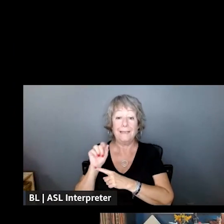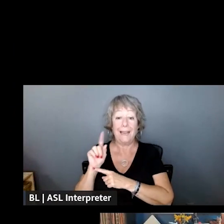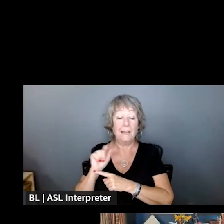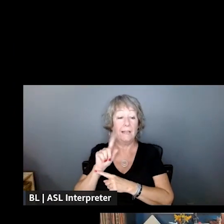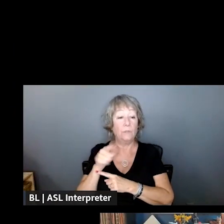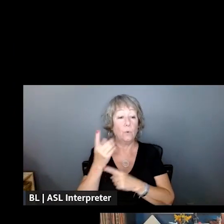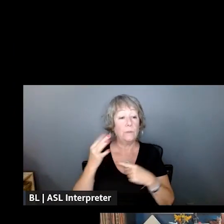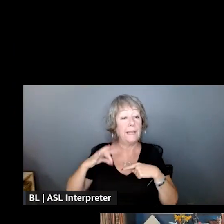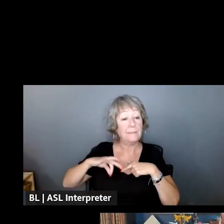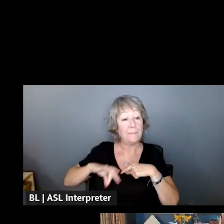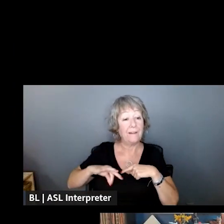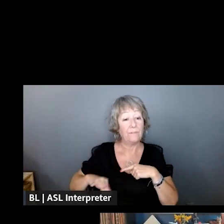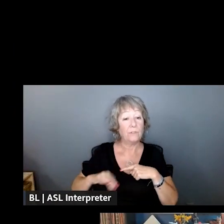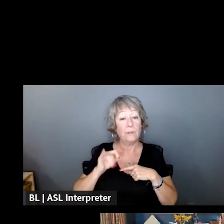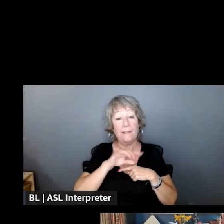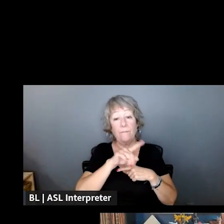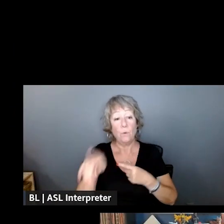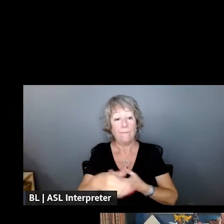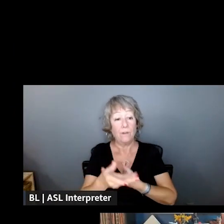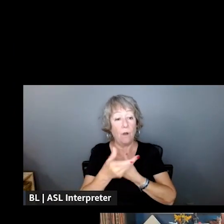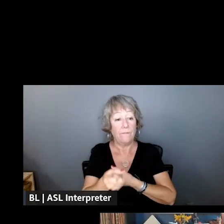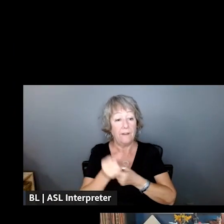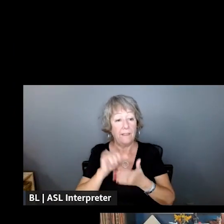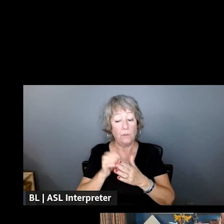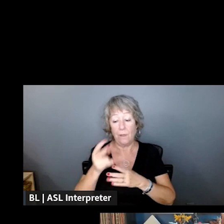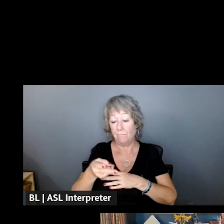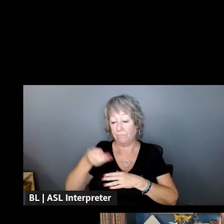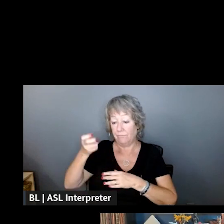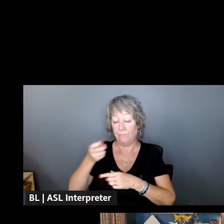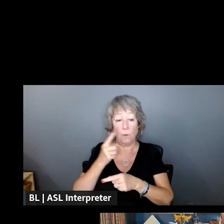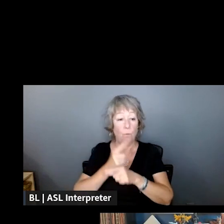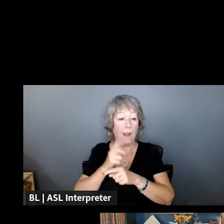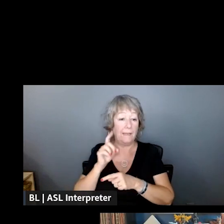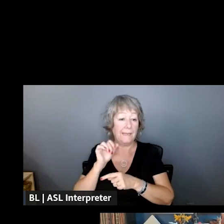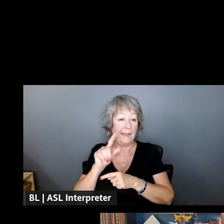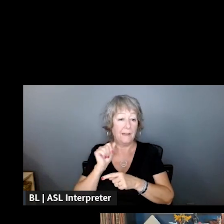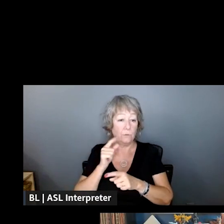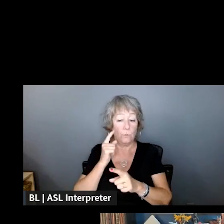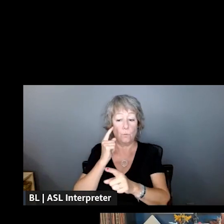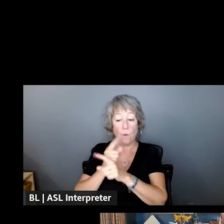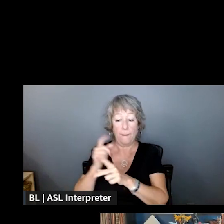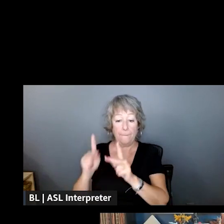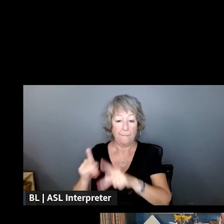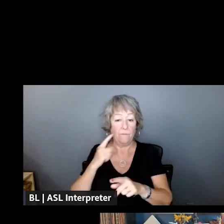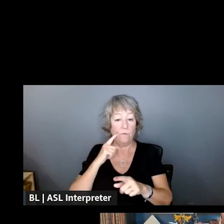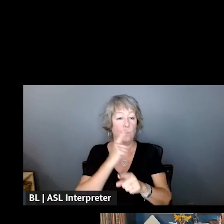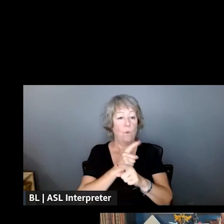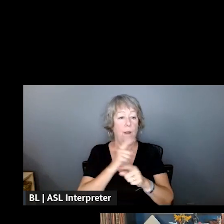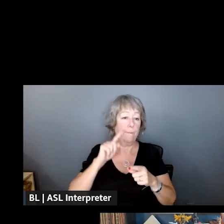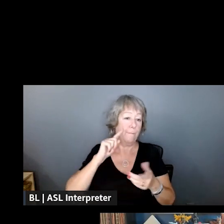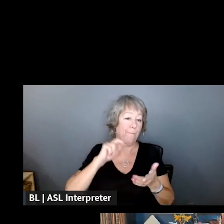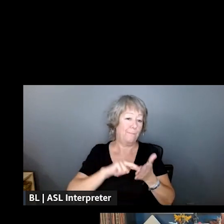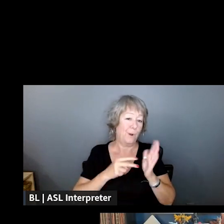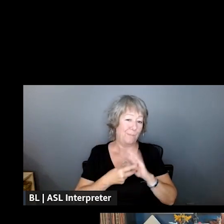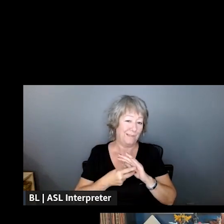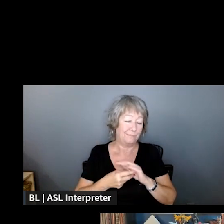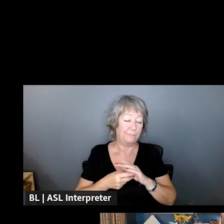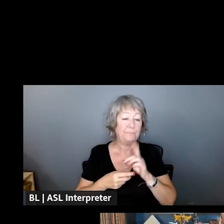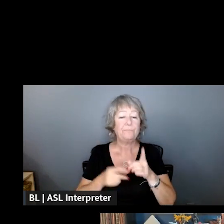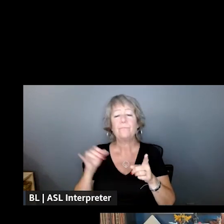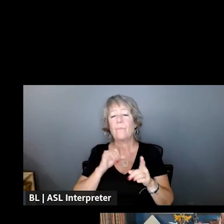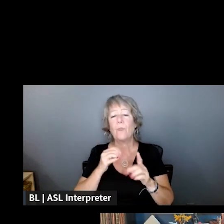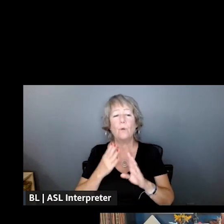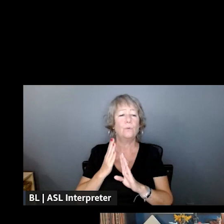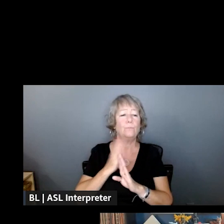you have confidence that you can get the right data to the right people for the right purpose in your organization. Right. We had a question early